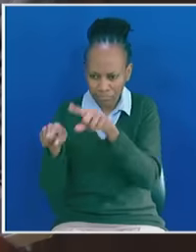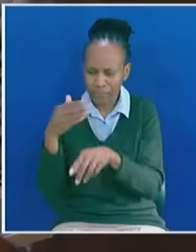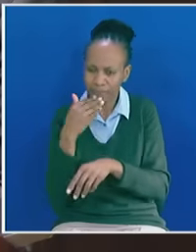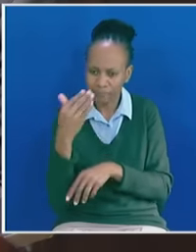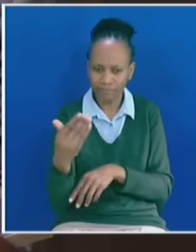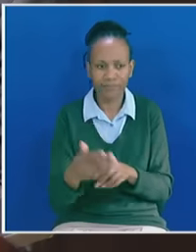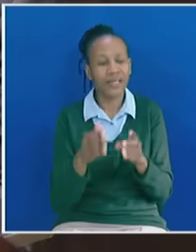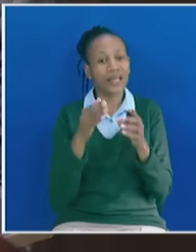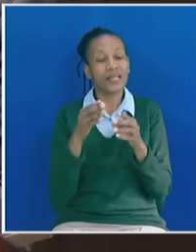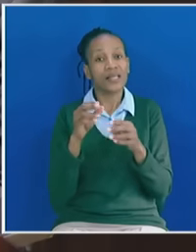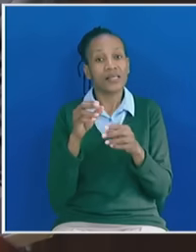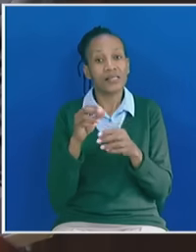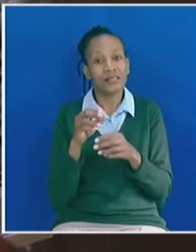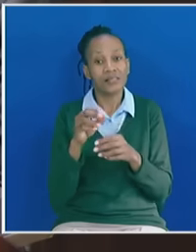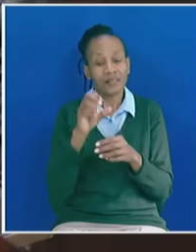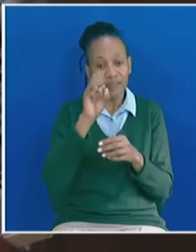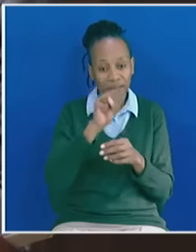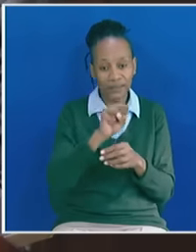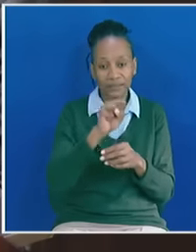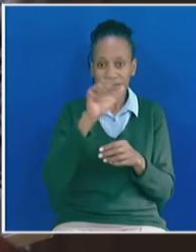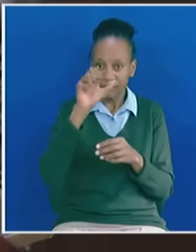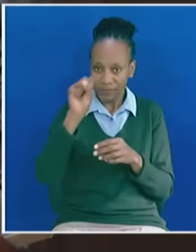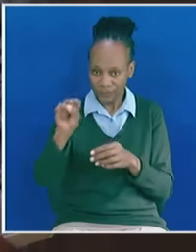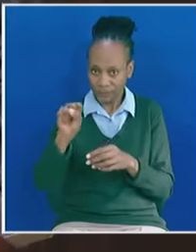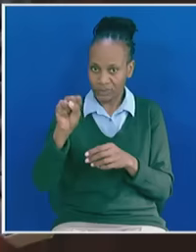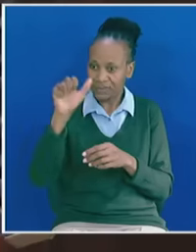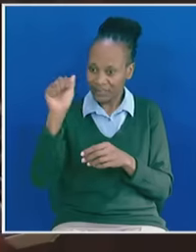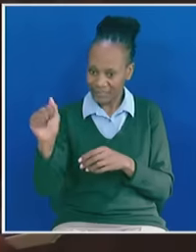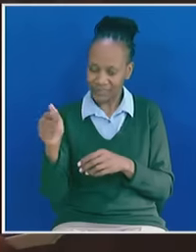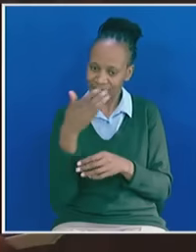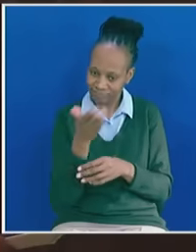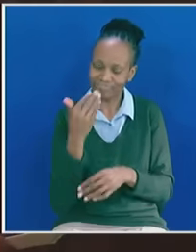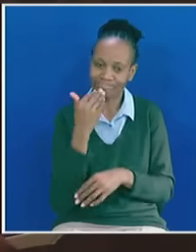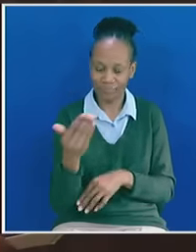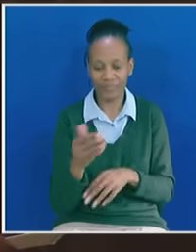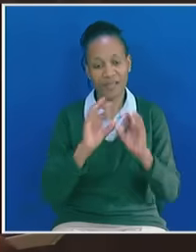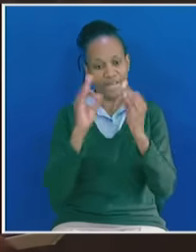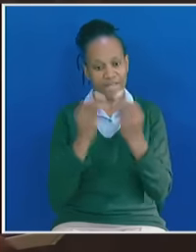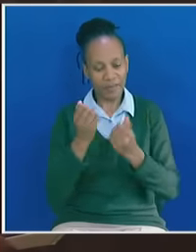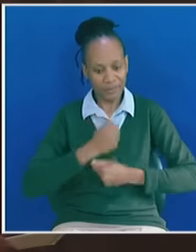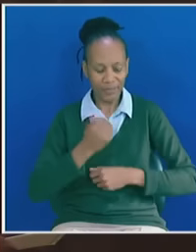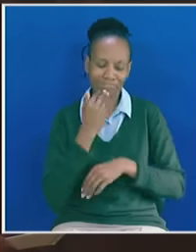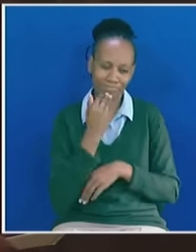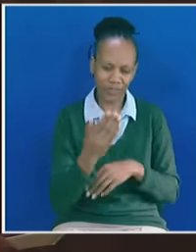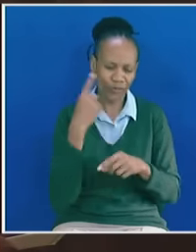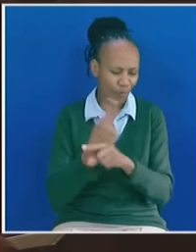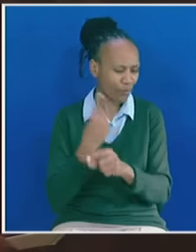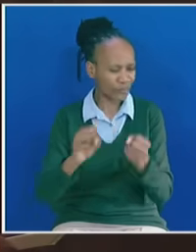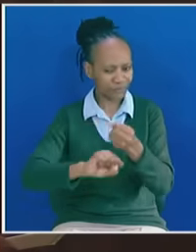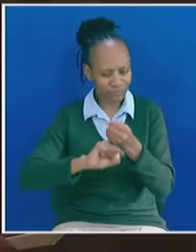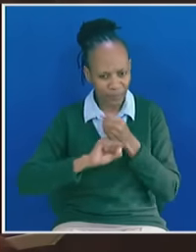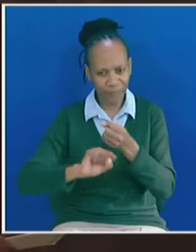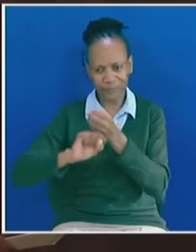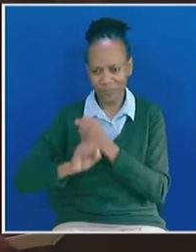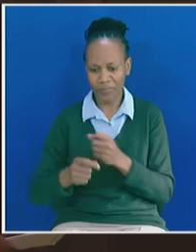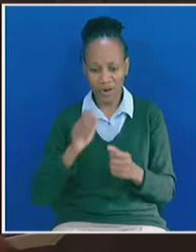the state security agency structures in our country. I also want to wish to thank my family for their unwavering support. I have my